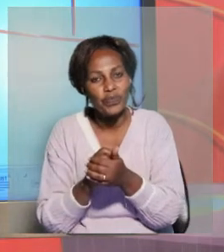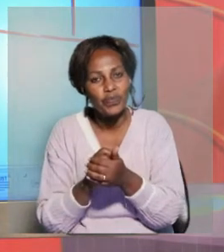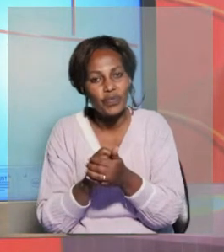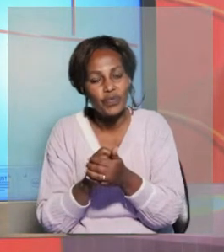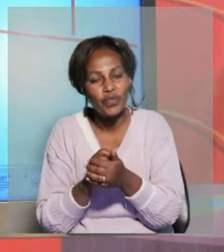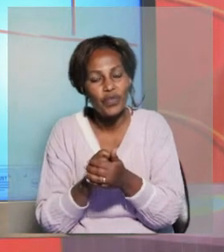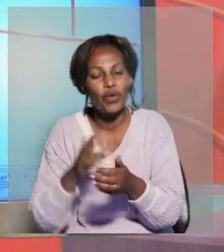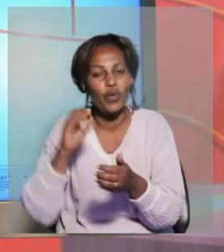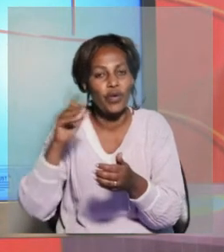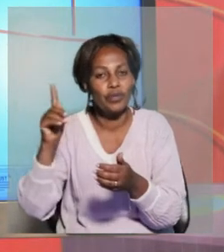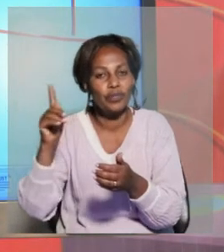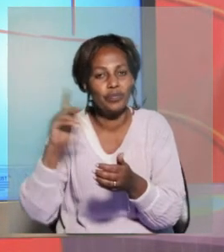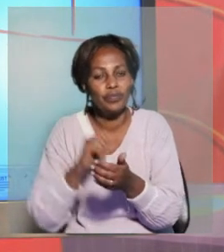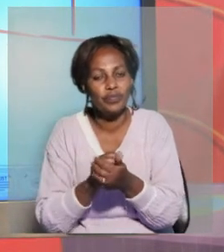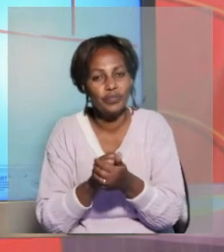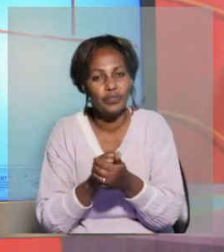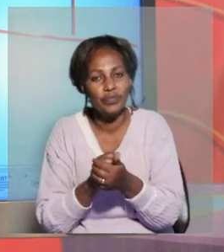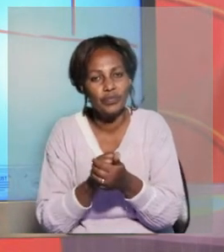Okay.